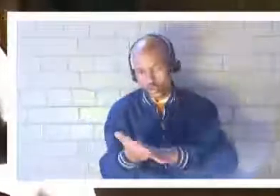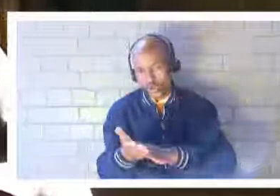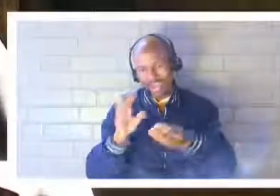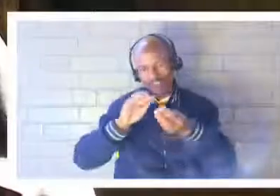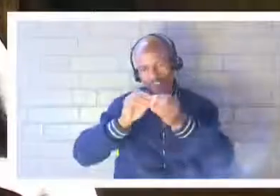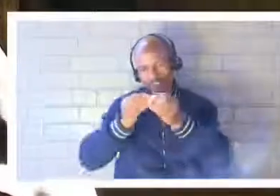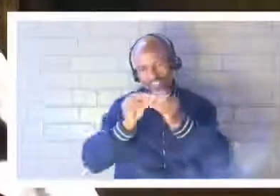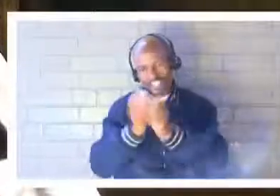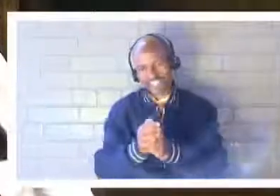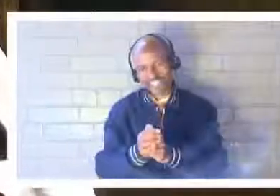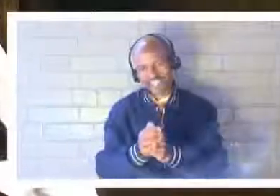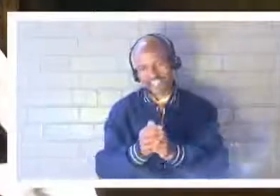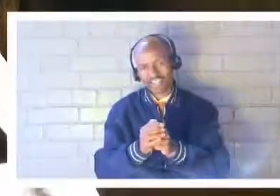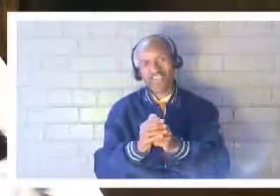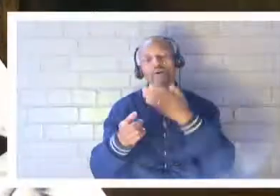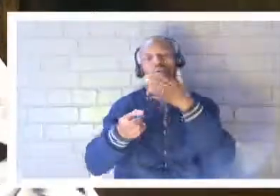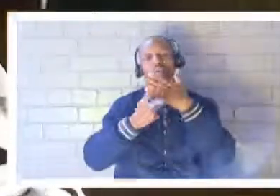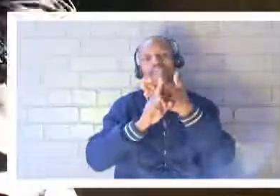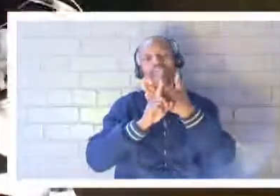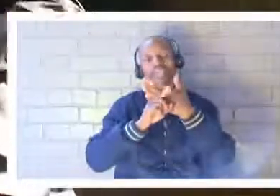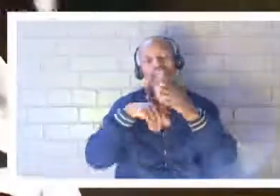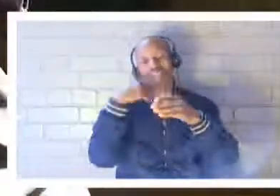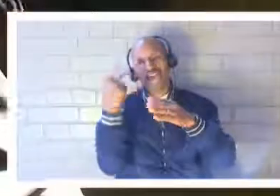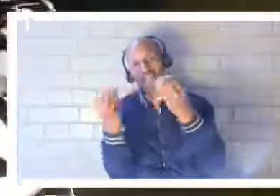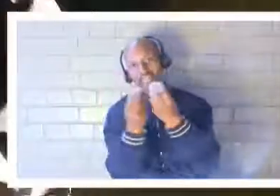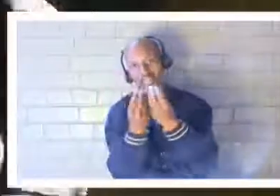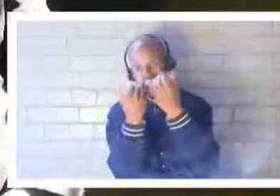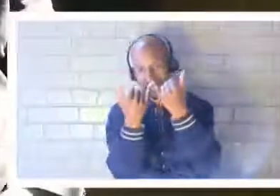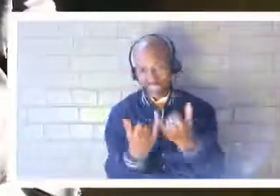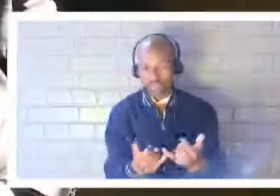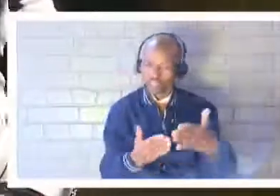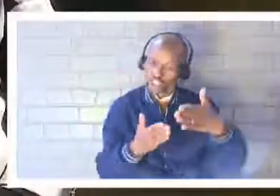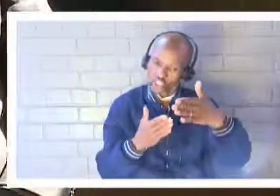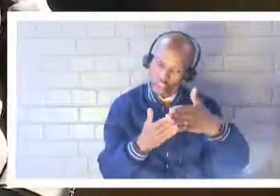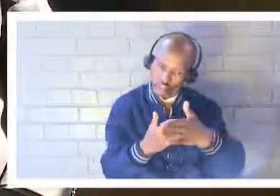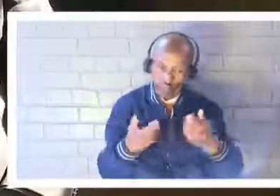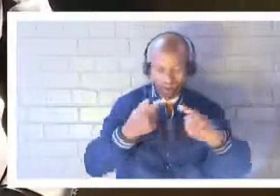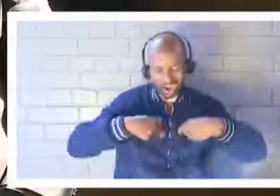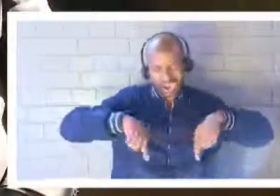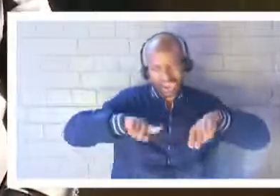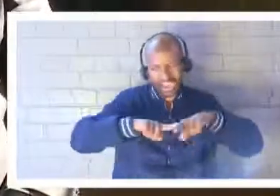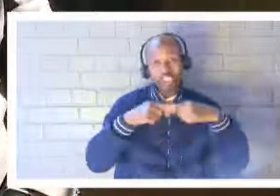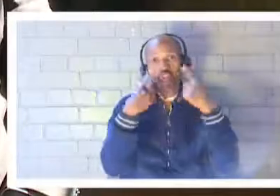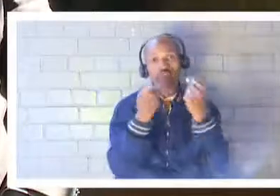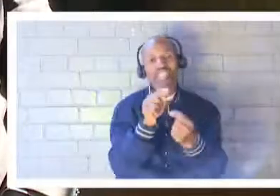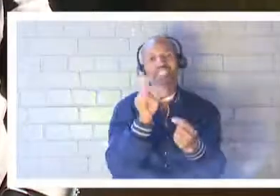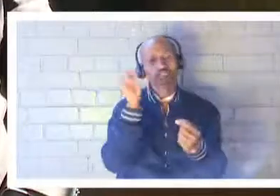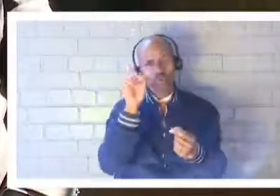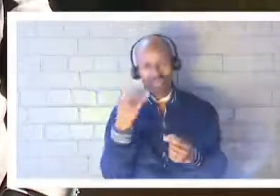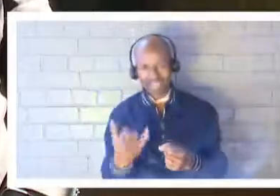fix the gutters and fix windows and all that. What stops us from actually being able to do that?